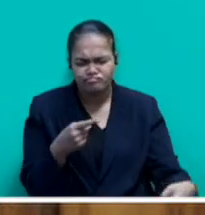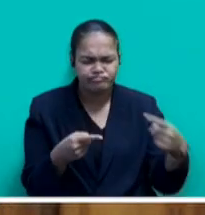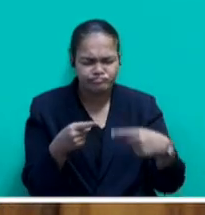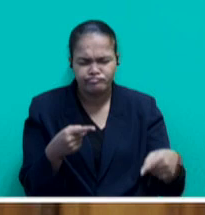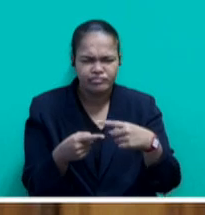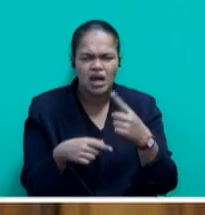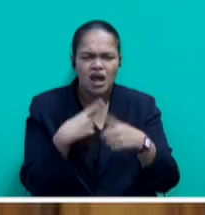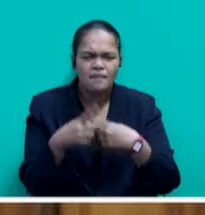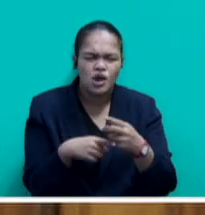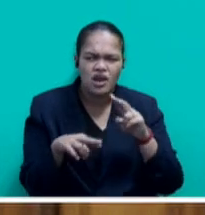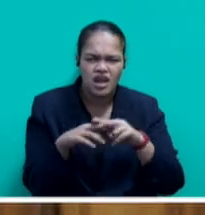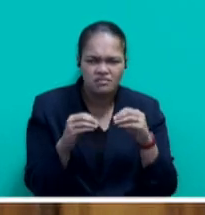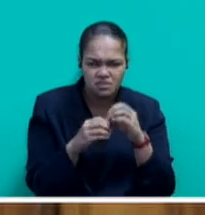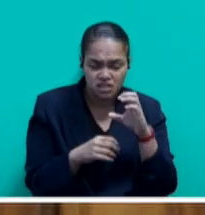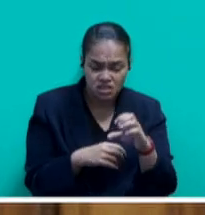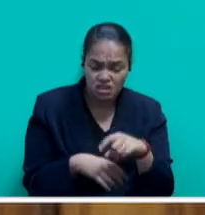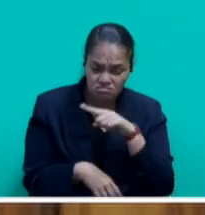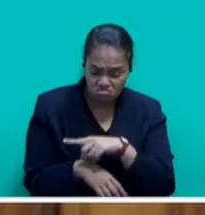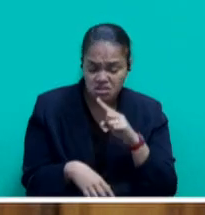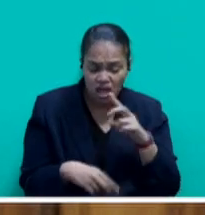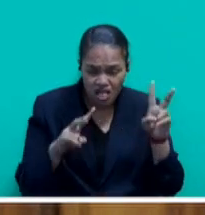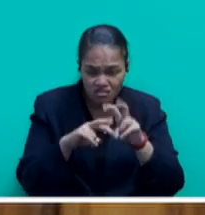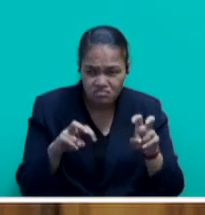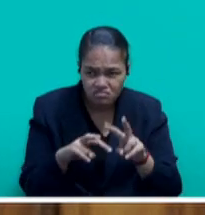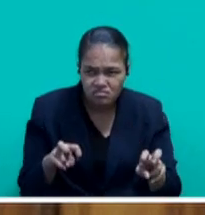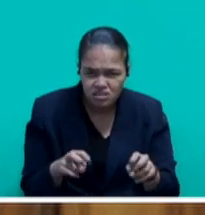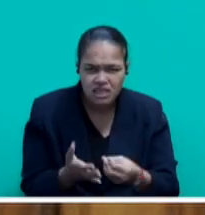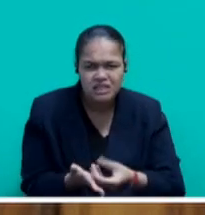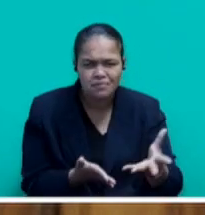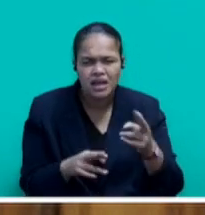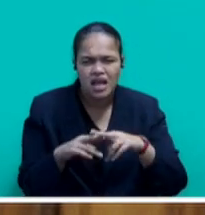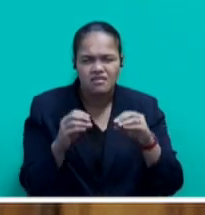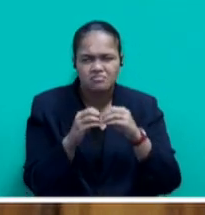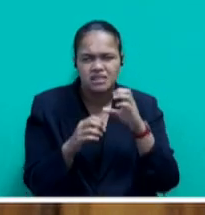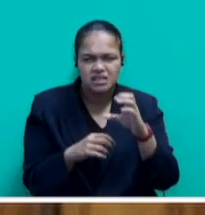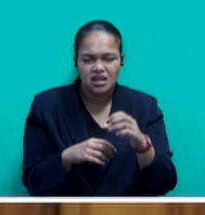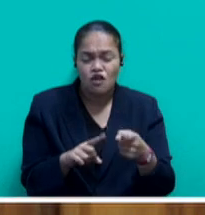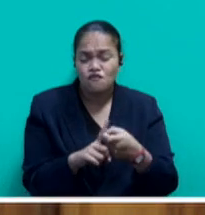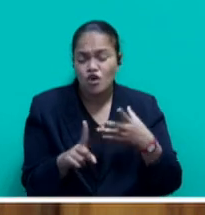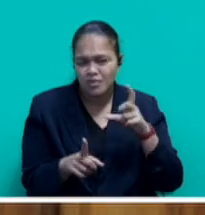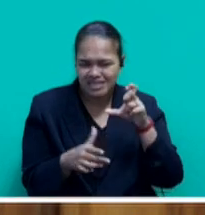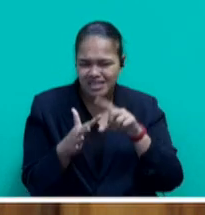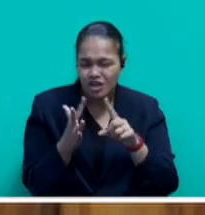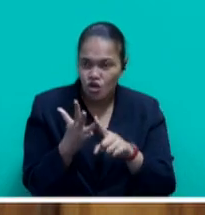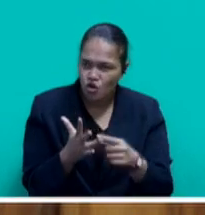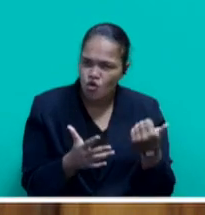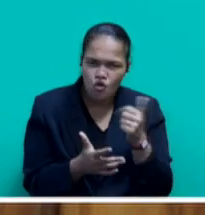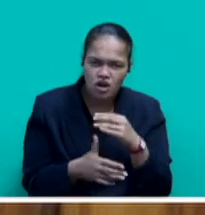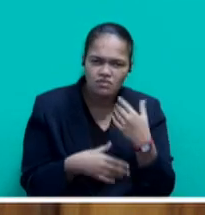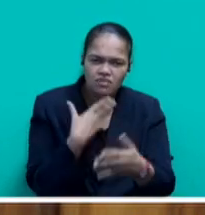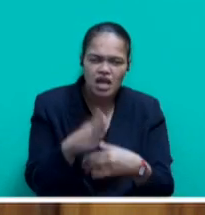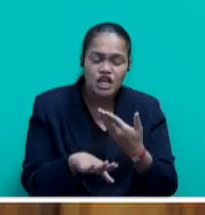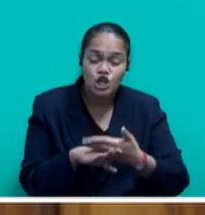Honorable Kimbia had asked if there has been an investigation into the spending of FBC when the former CEO had provided all the facts to the new board,